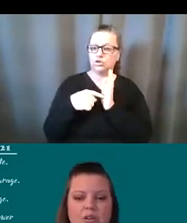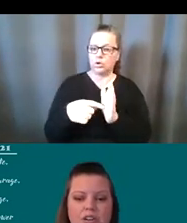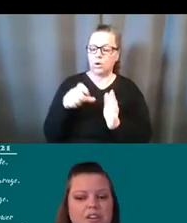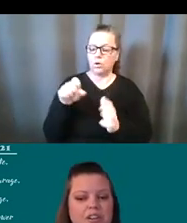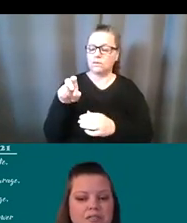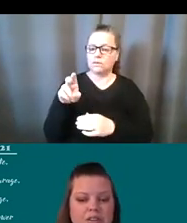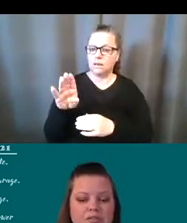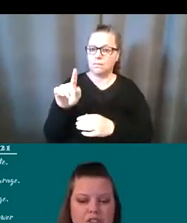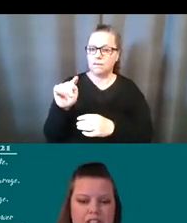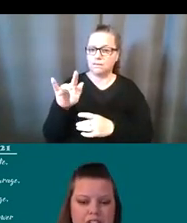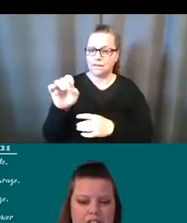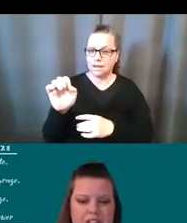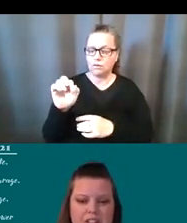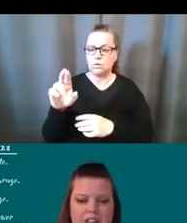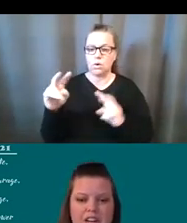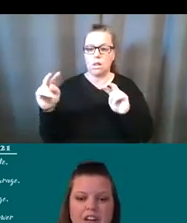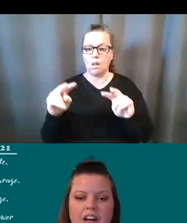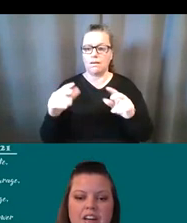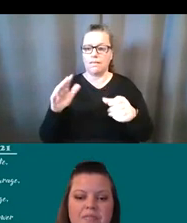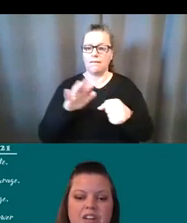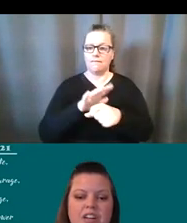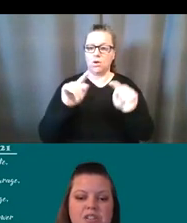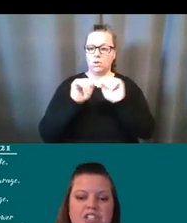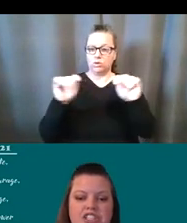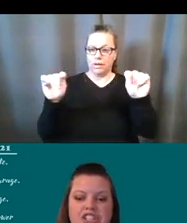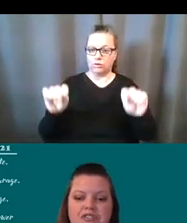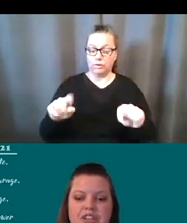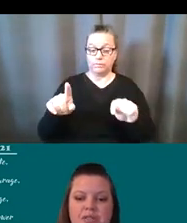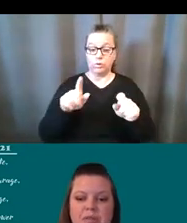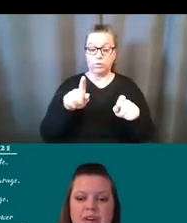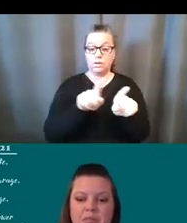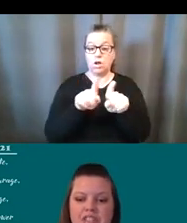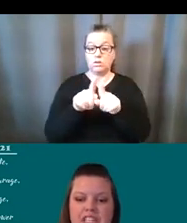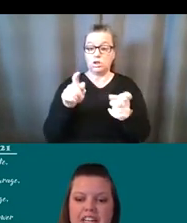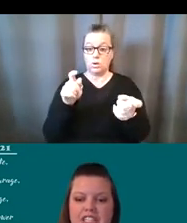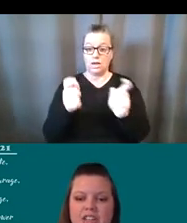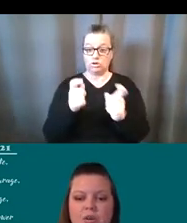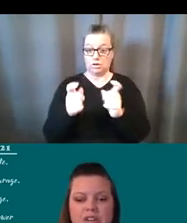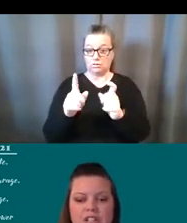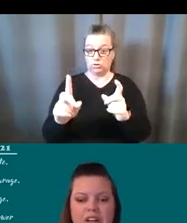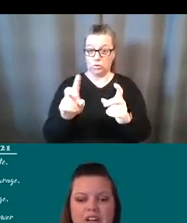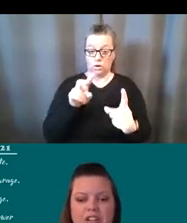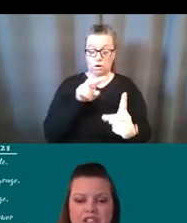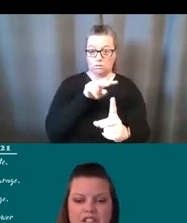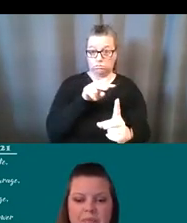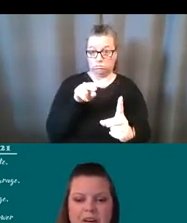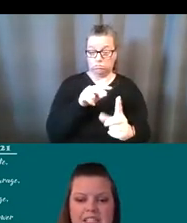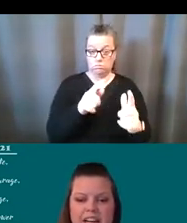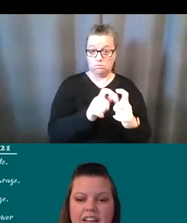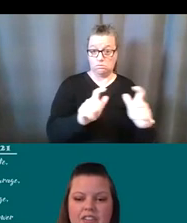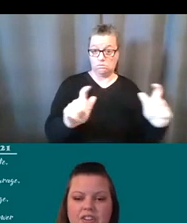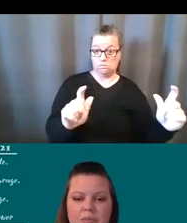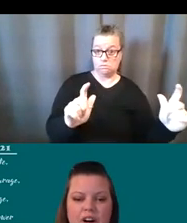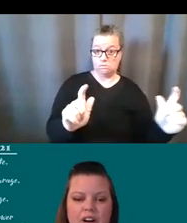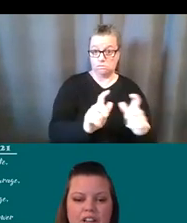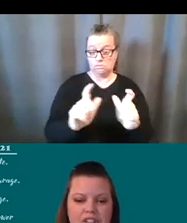Subtitle, or you can view the full transcript. You can also adjust your view to make the presentation or the speaker larger by sliding